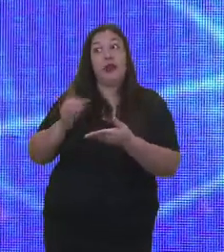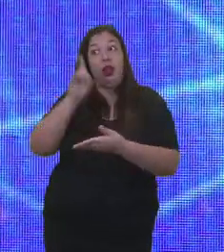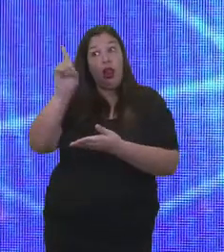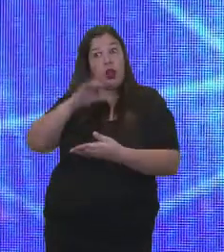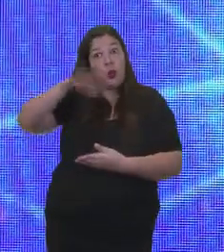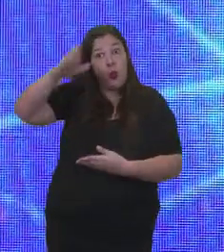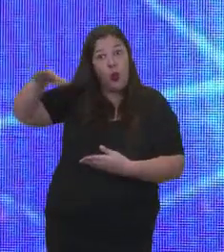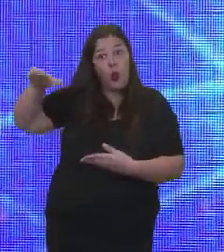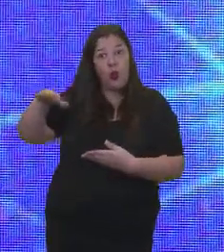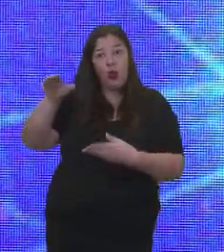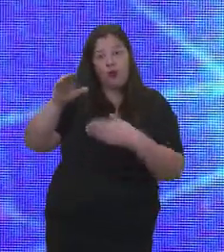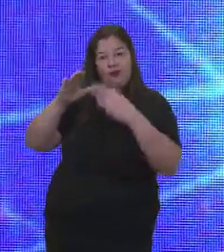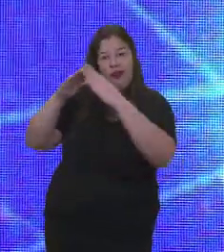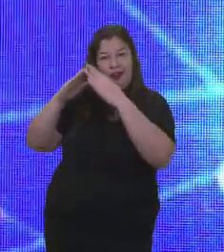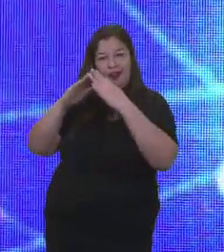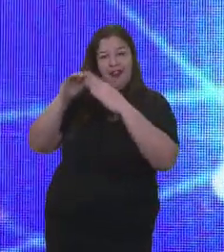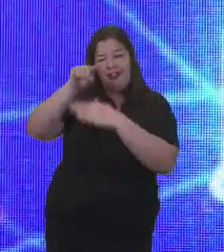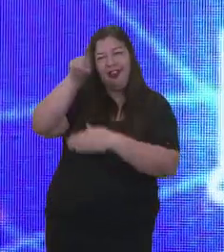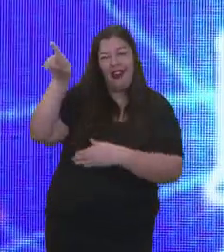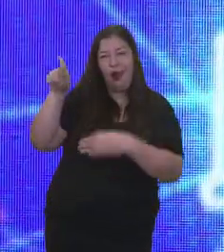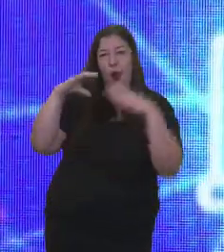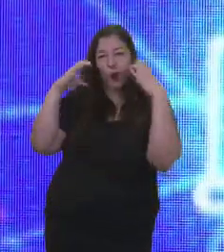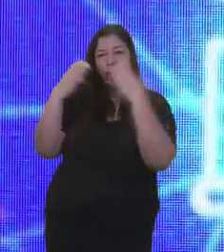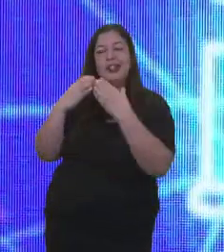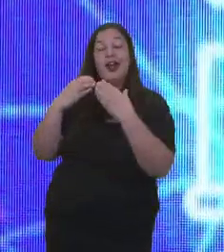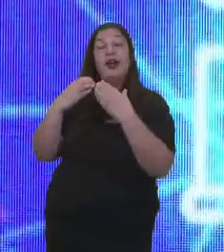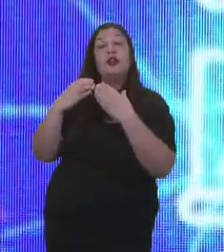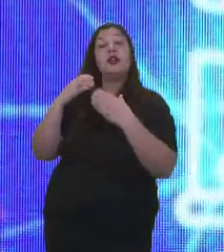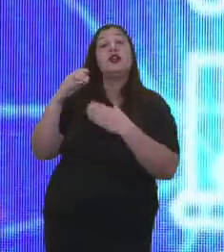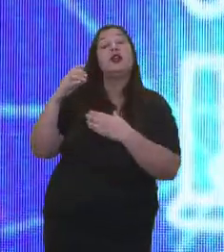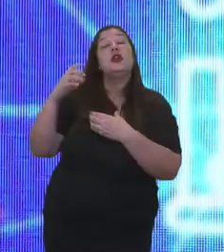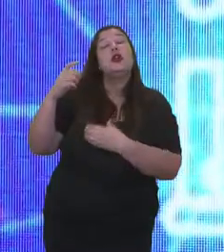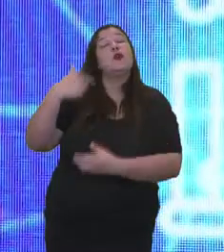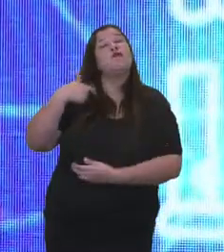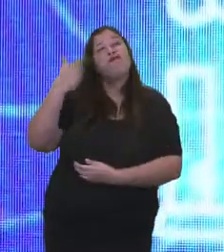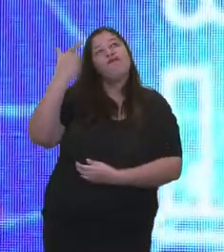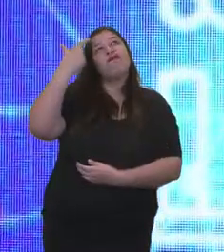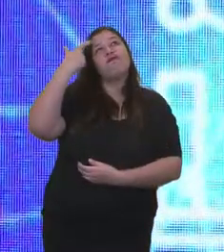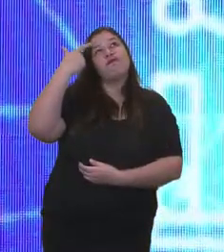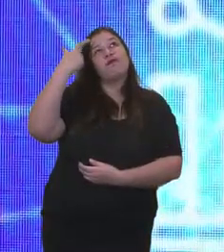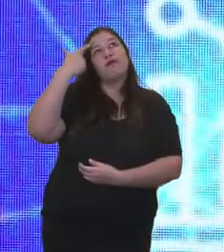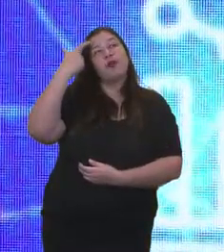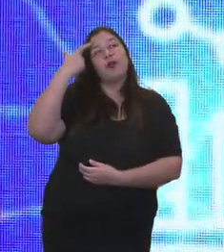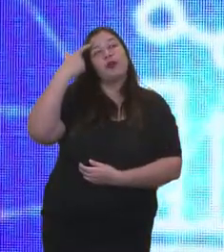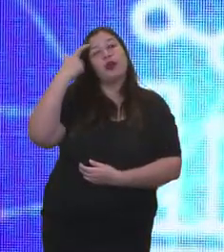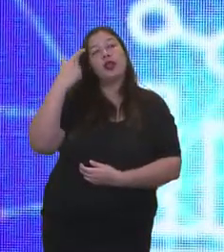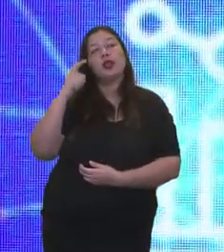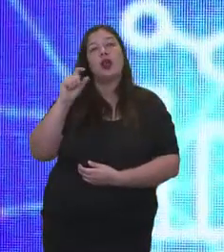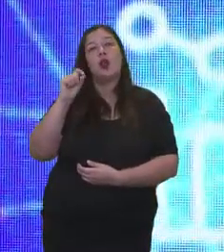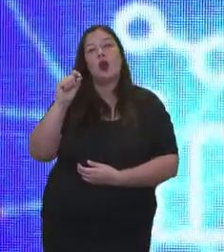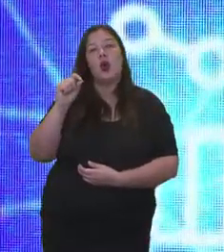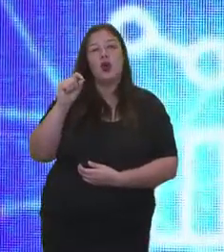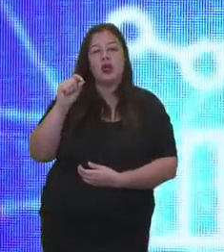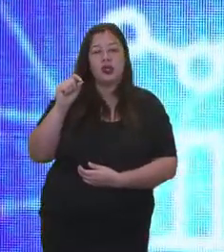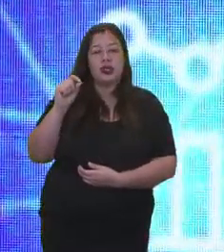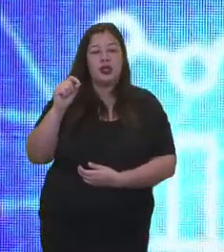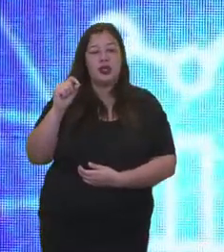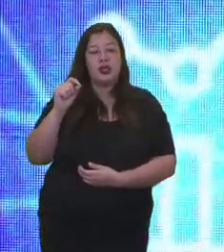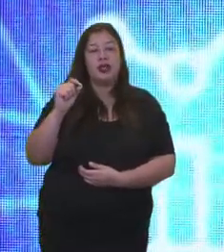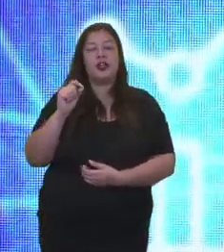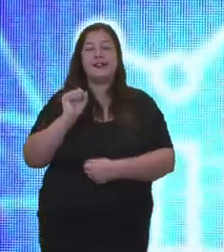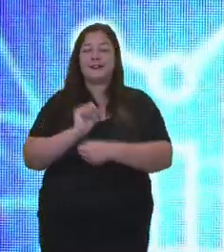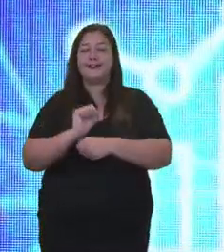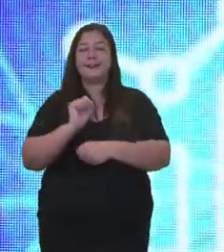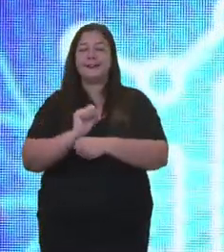from inside. So what Edu said has much to do, because I never